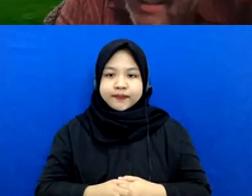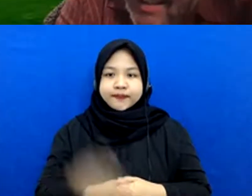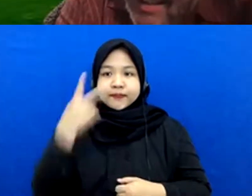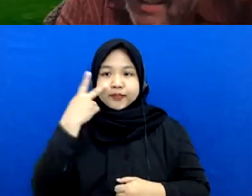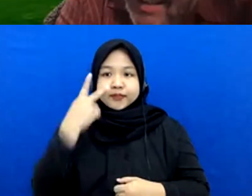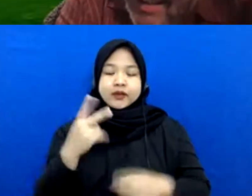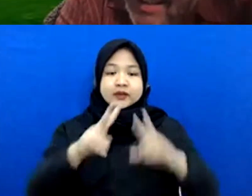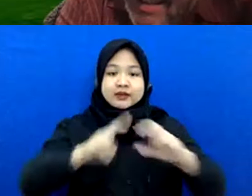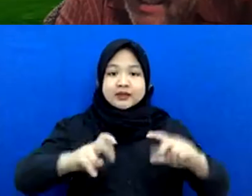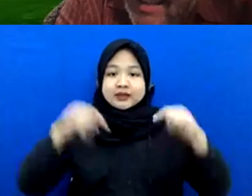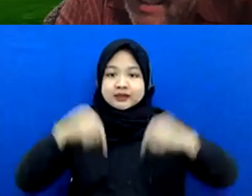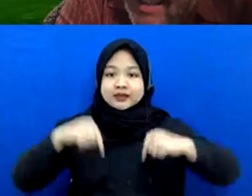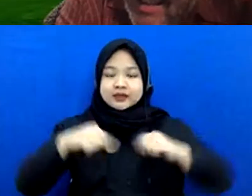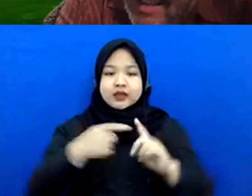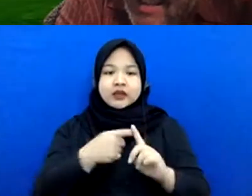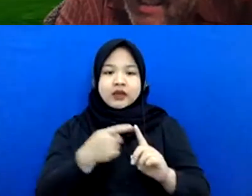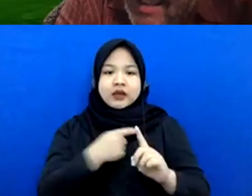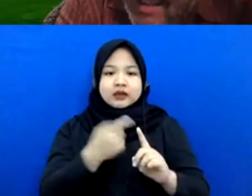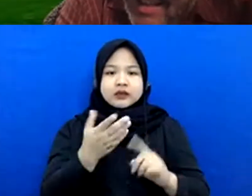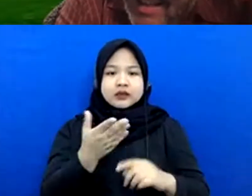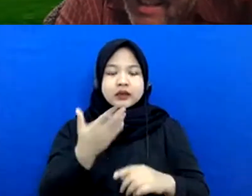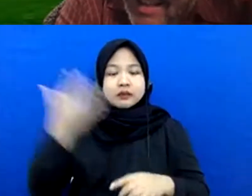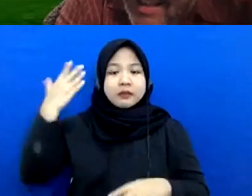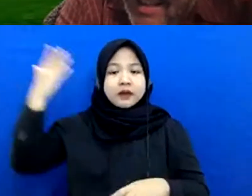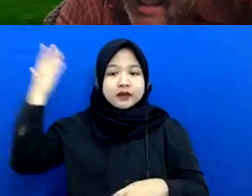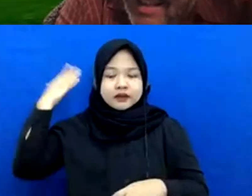research here probably from yesterday.